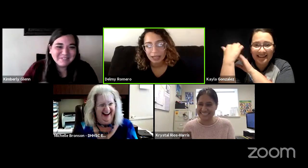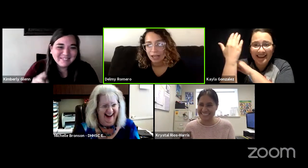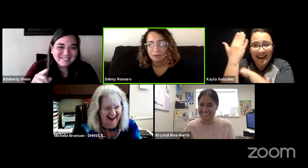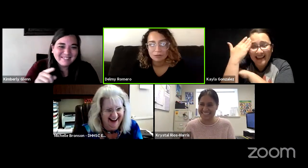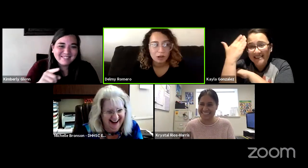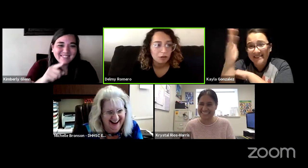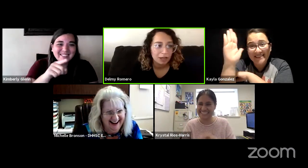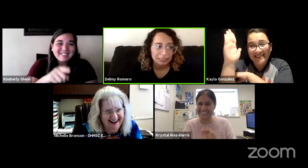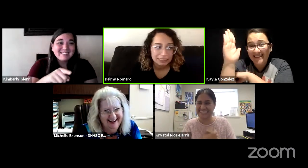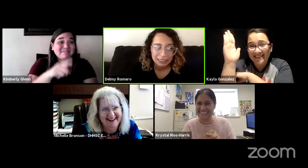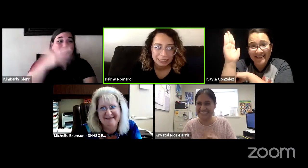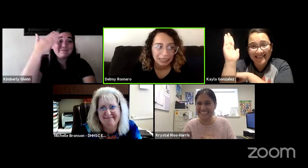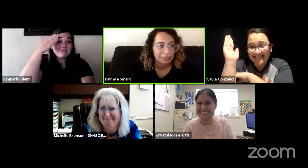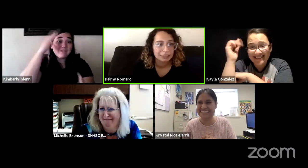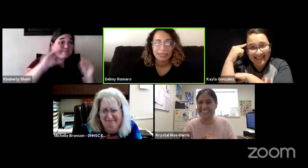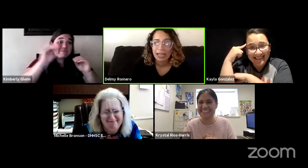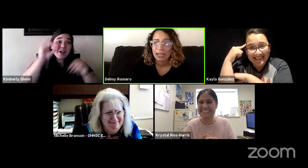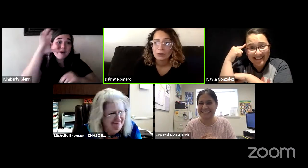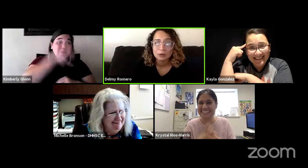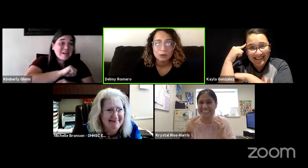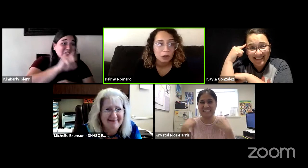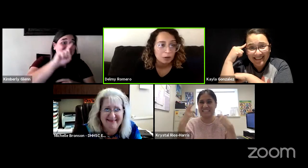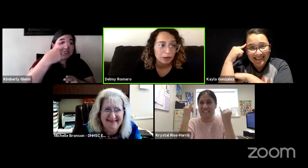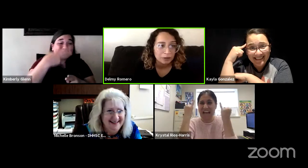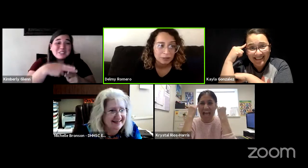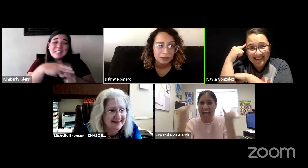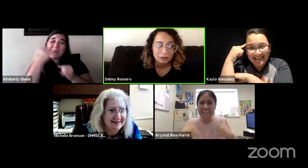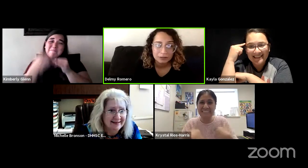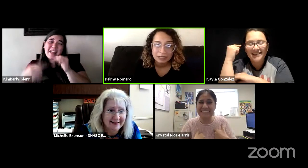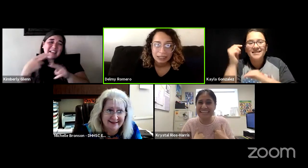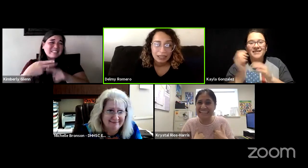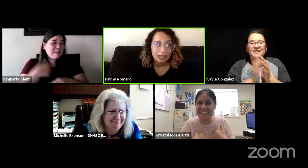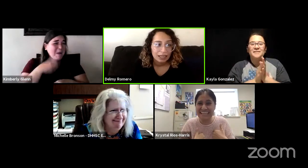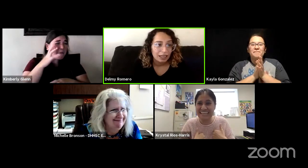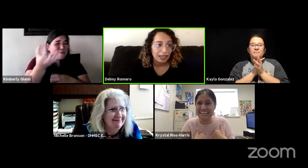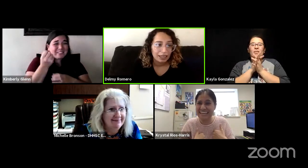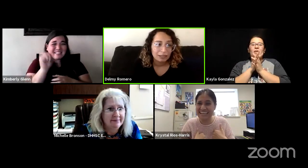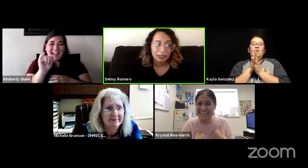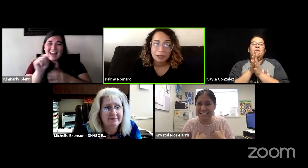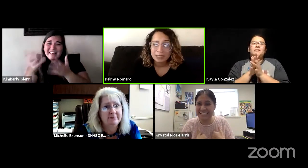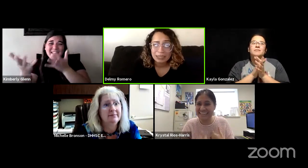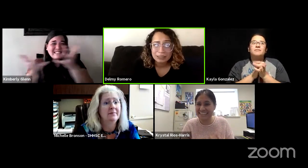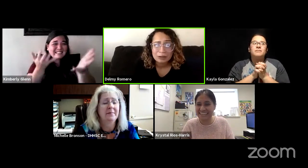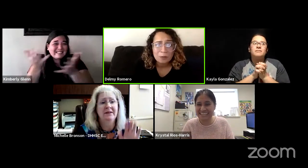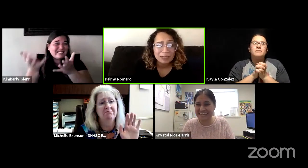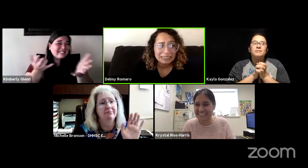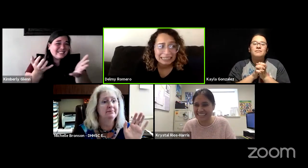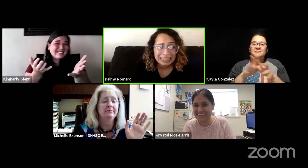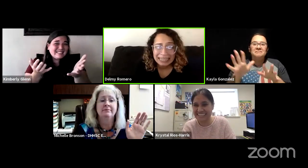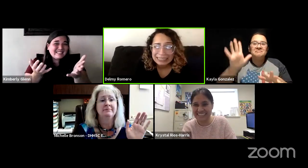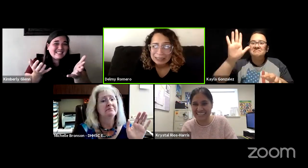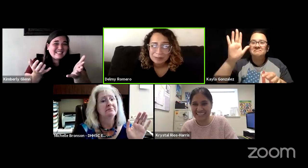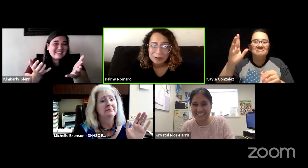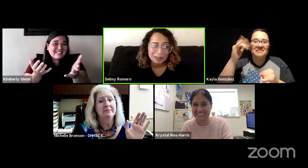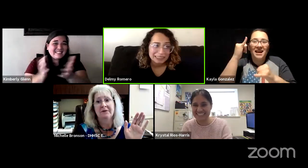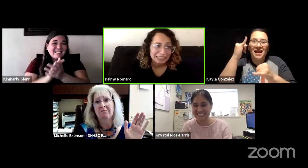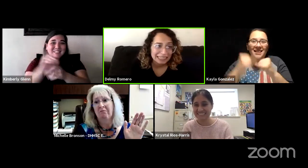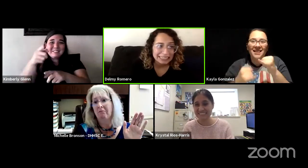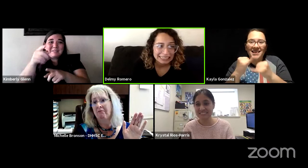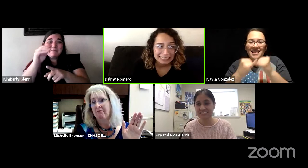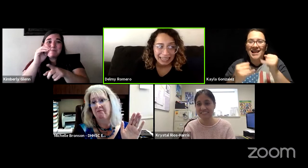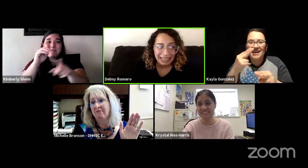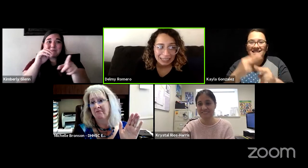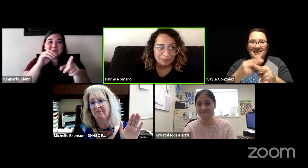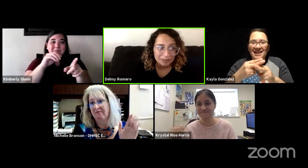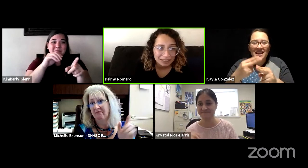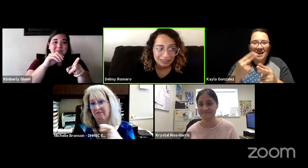Crystal saying, I have no idea. Kayla saying, I don't know. I don't know. Kim saying, you don't want to guess. No one wants to